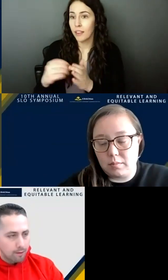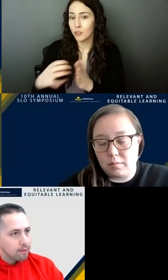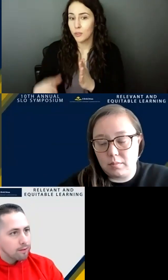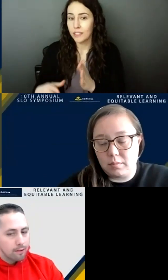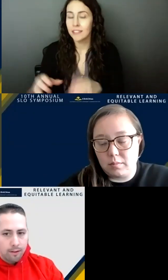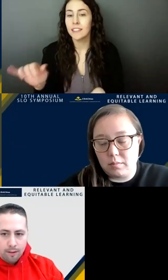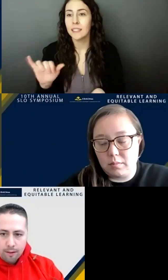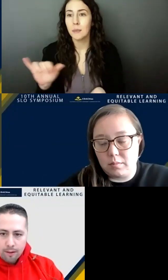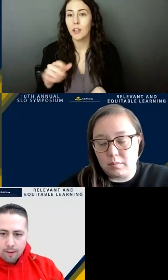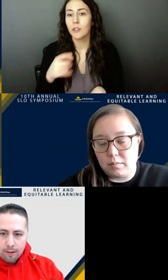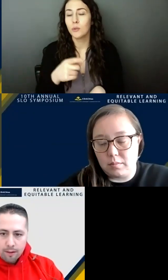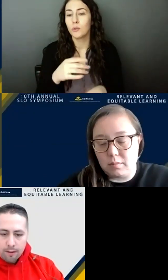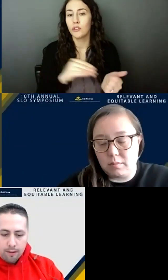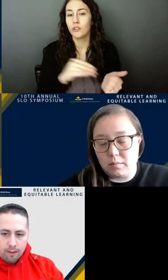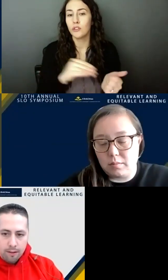Dr. Ramirez was sharing, of